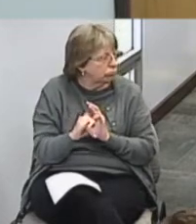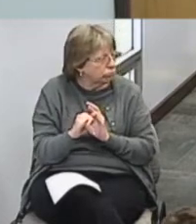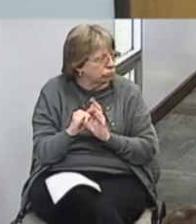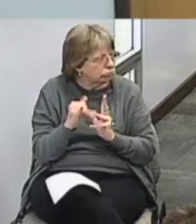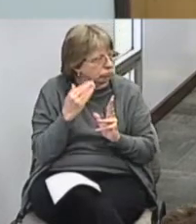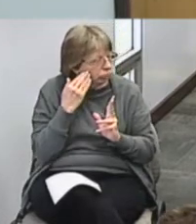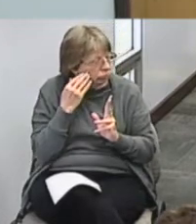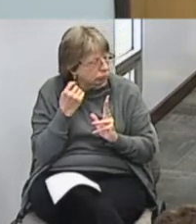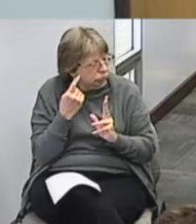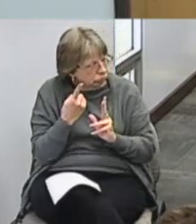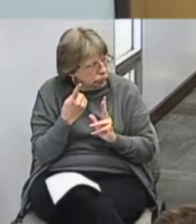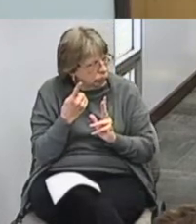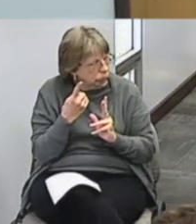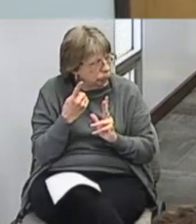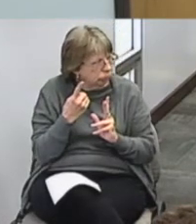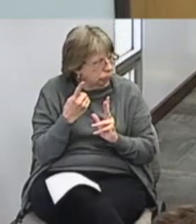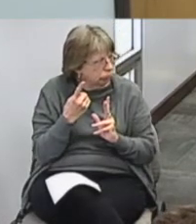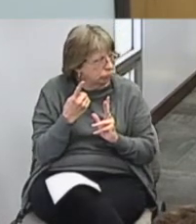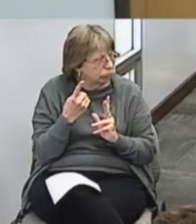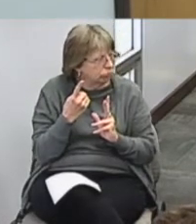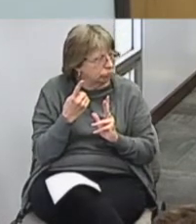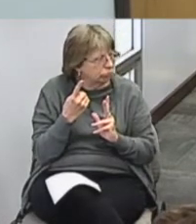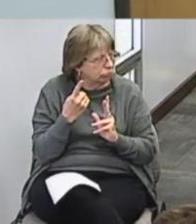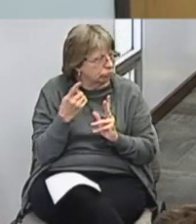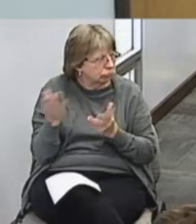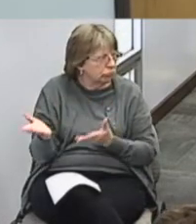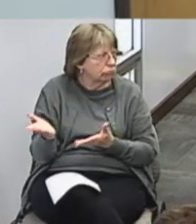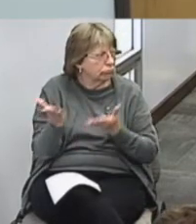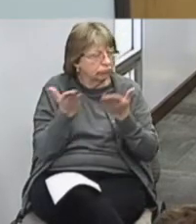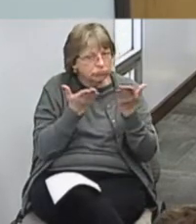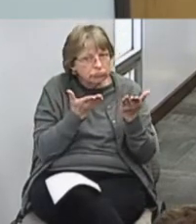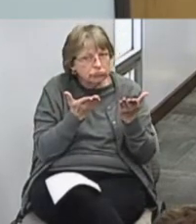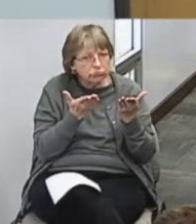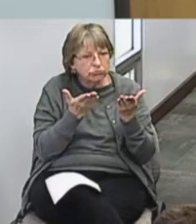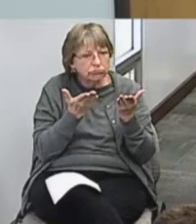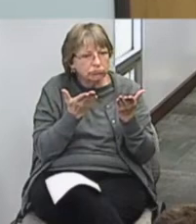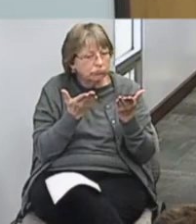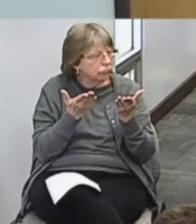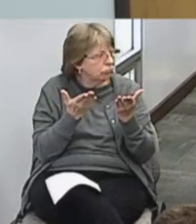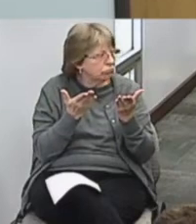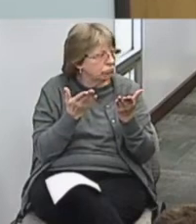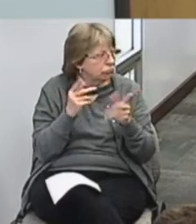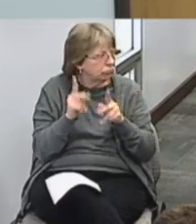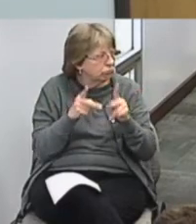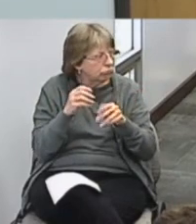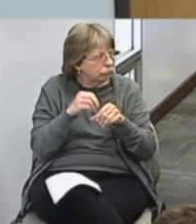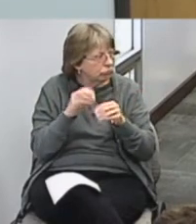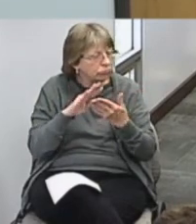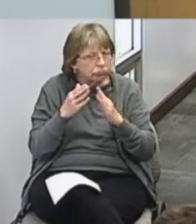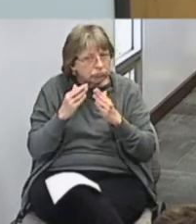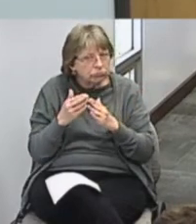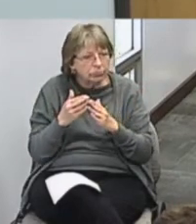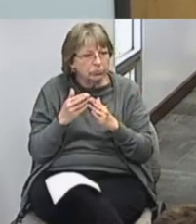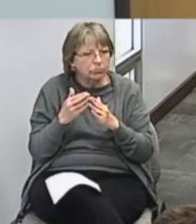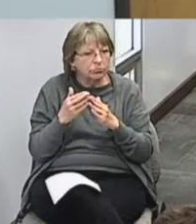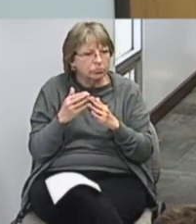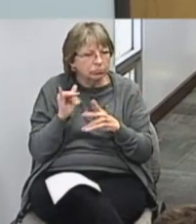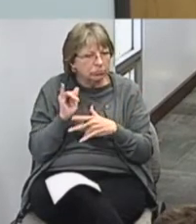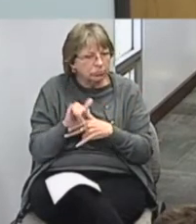recognition of Mr. Lewis, it also brings to forefront to remind the residents in the community, you know,